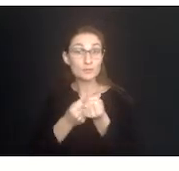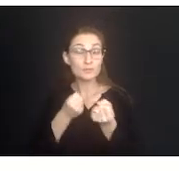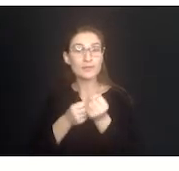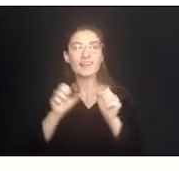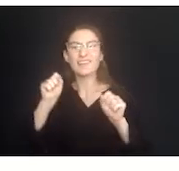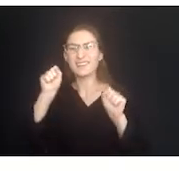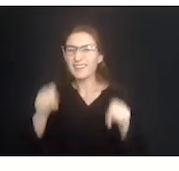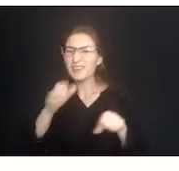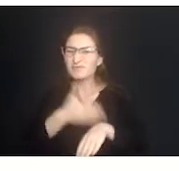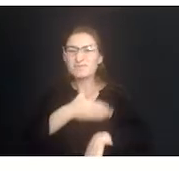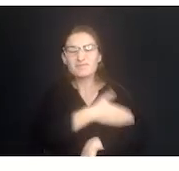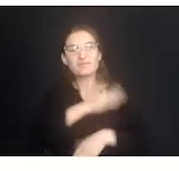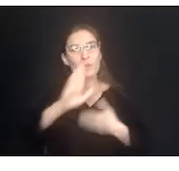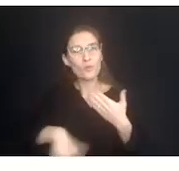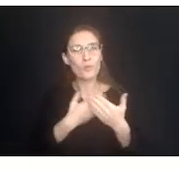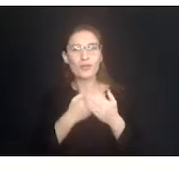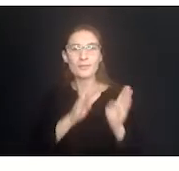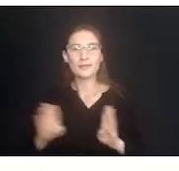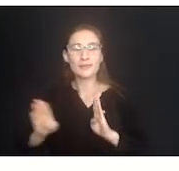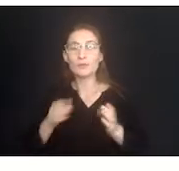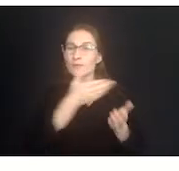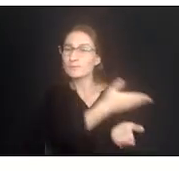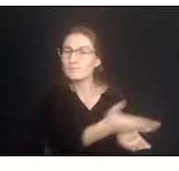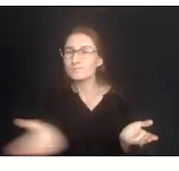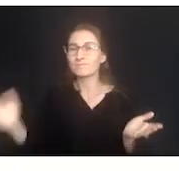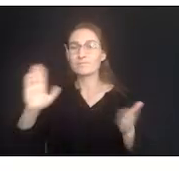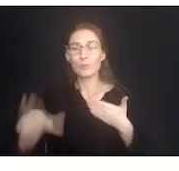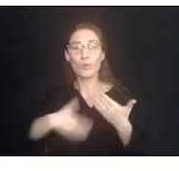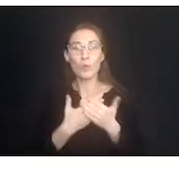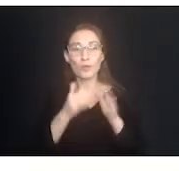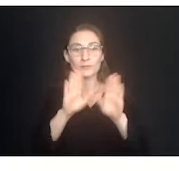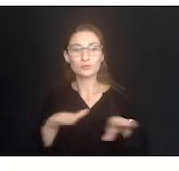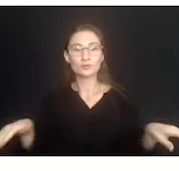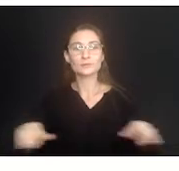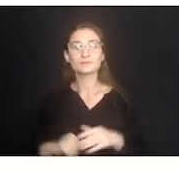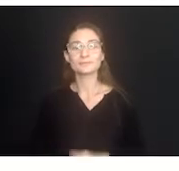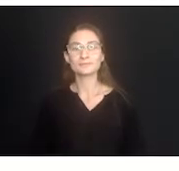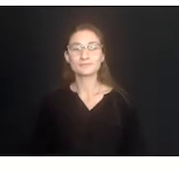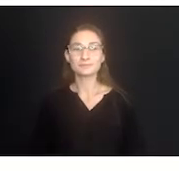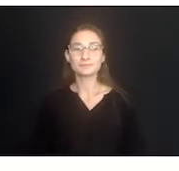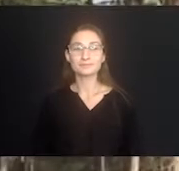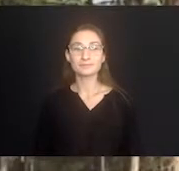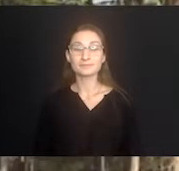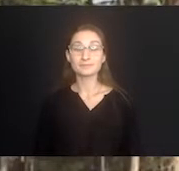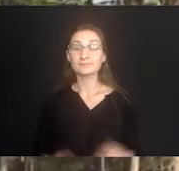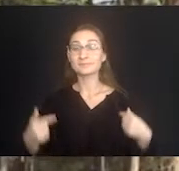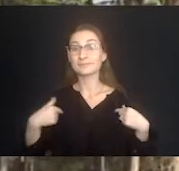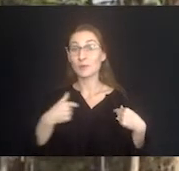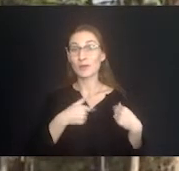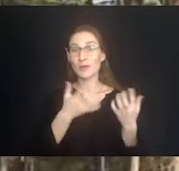improve behavior in all children, with or without special needs, and across all ages.